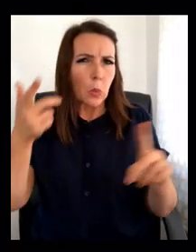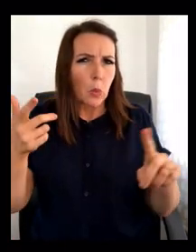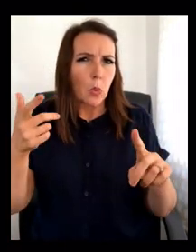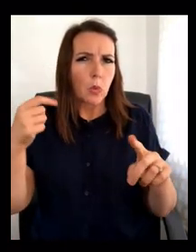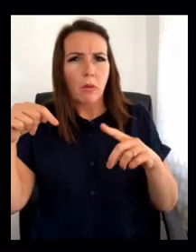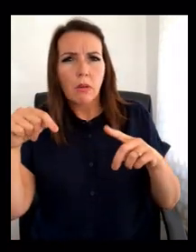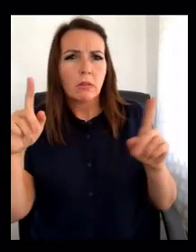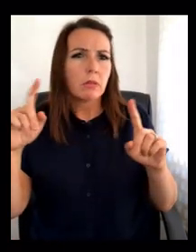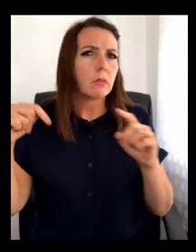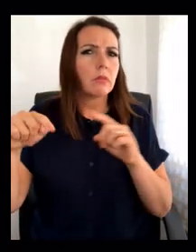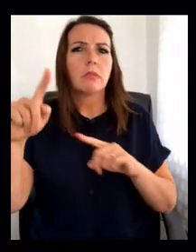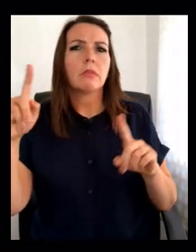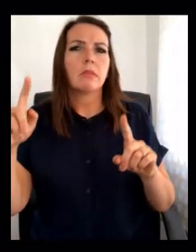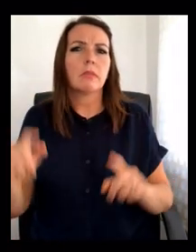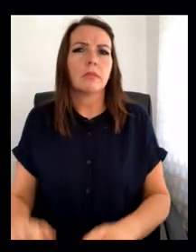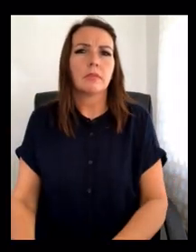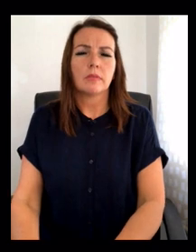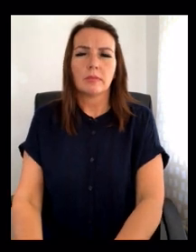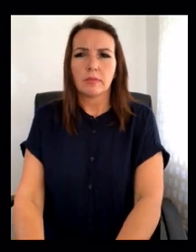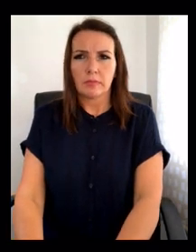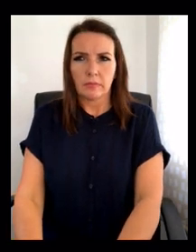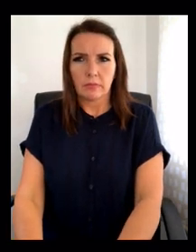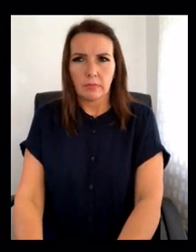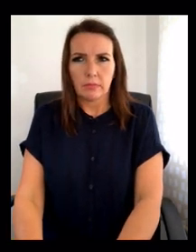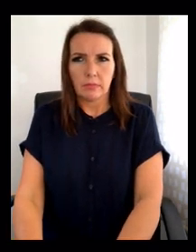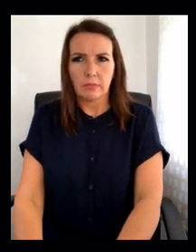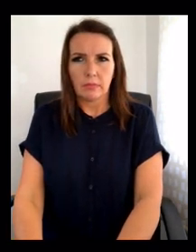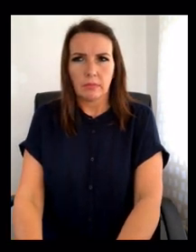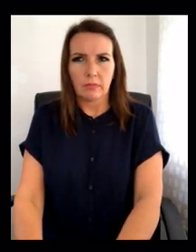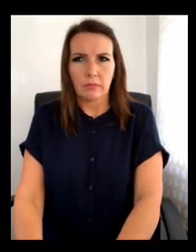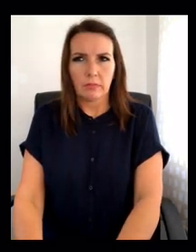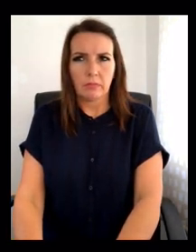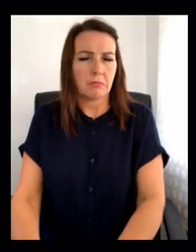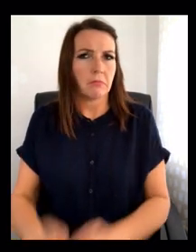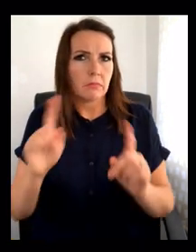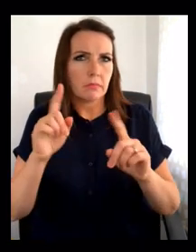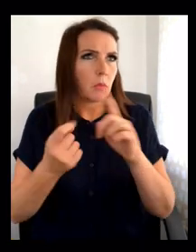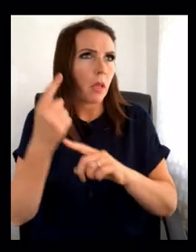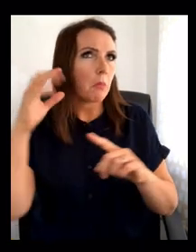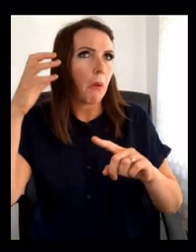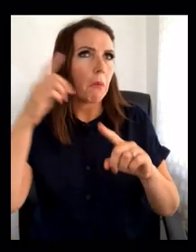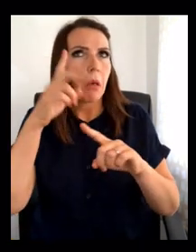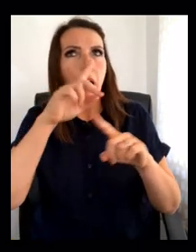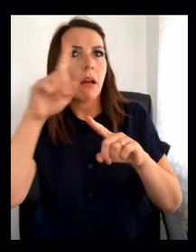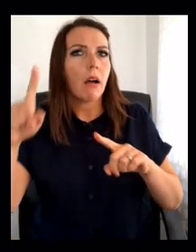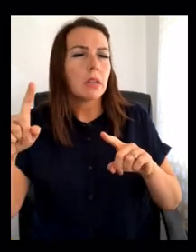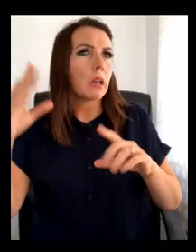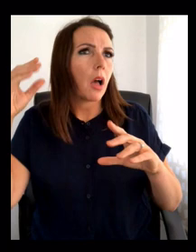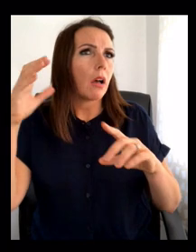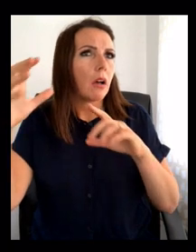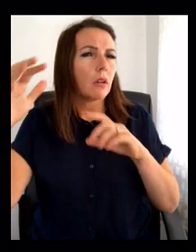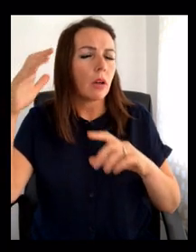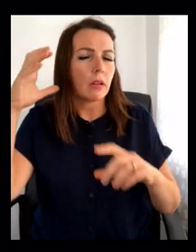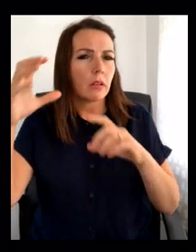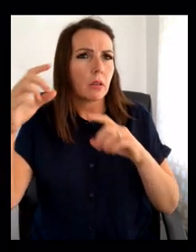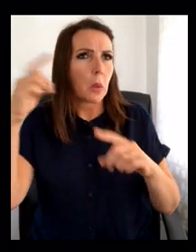at 98.5, and blocking the lights and the thing, and who knows what's going to happen. So we'll see that later when you come back, and we'll be